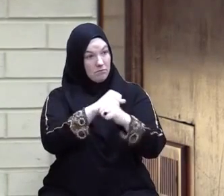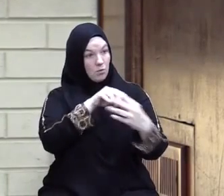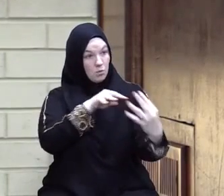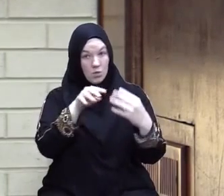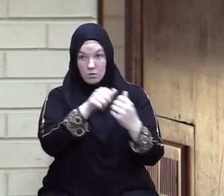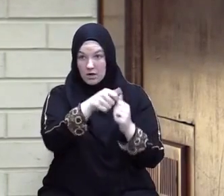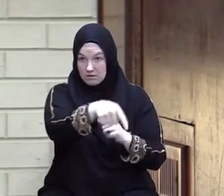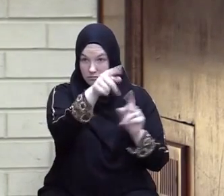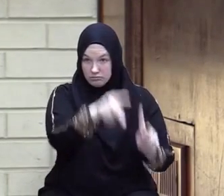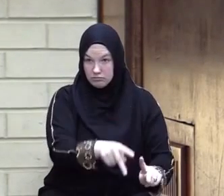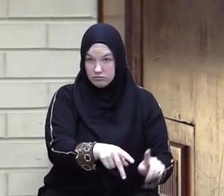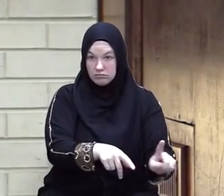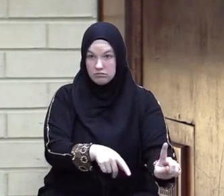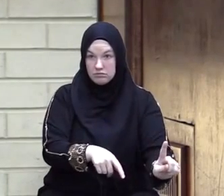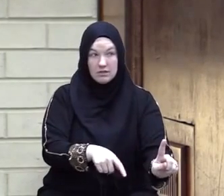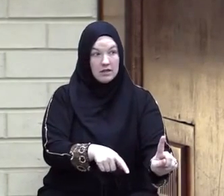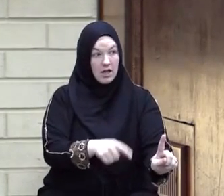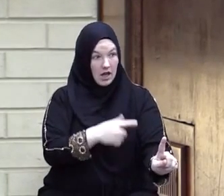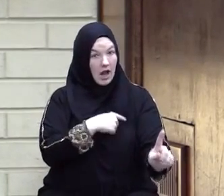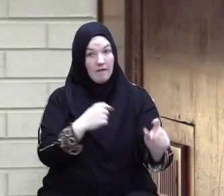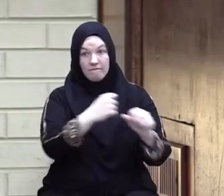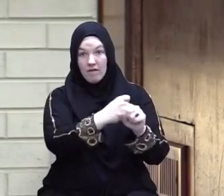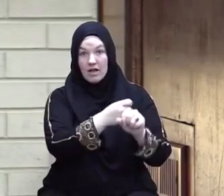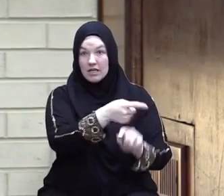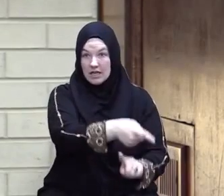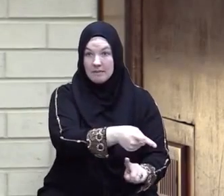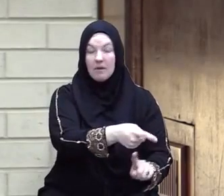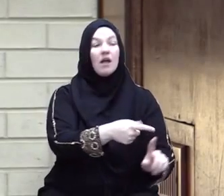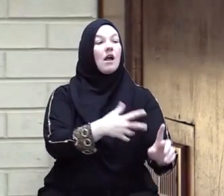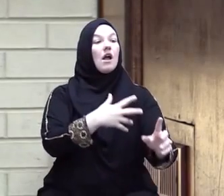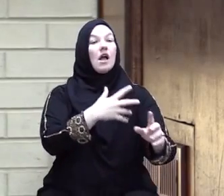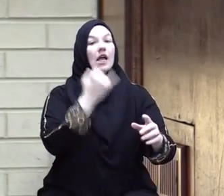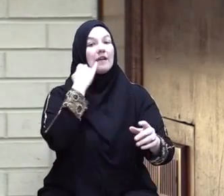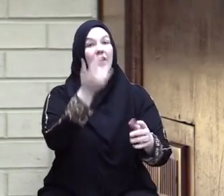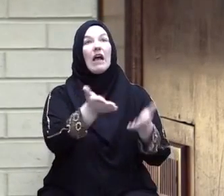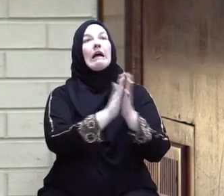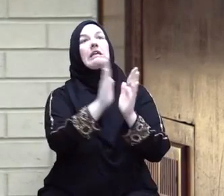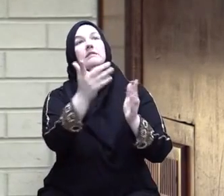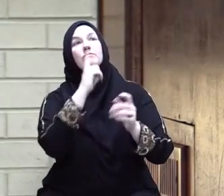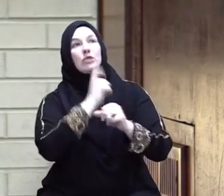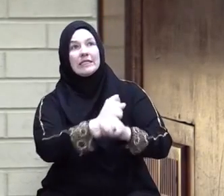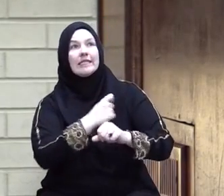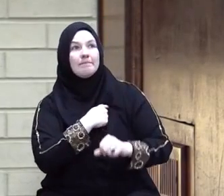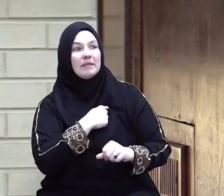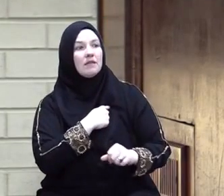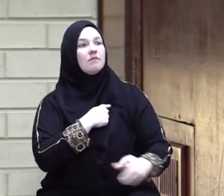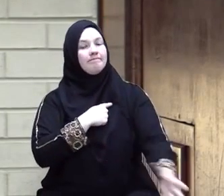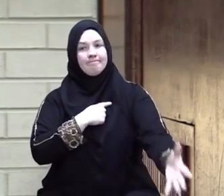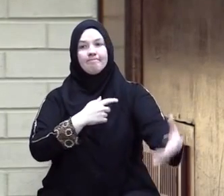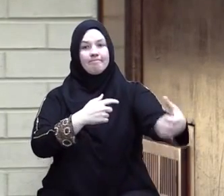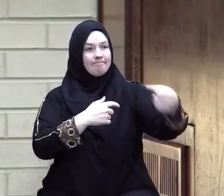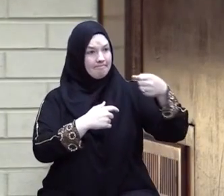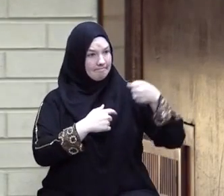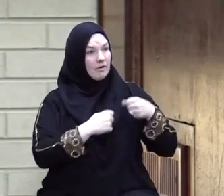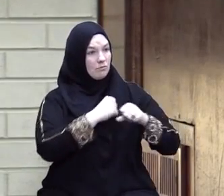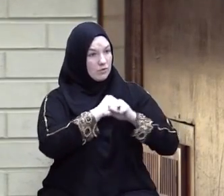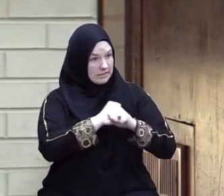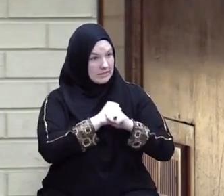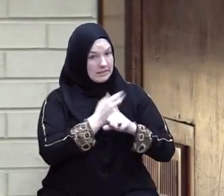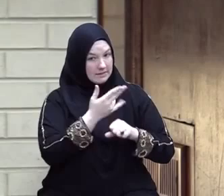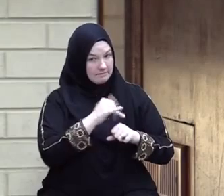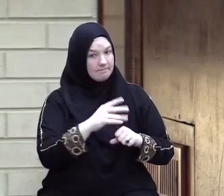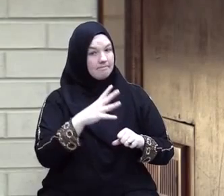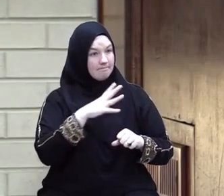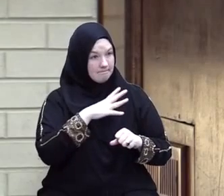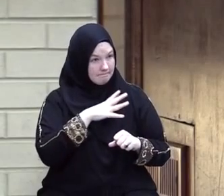him protection until he hears the whole message. And then deliver him to a safe place out